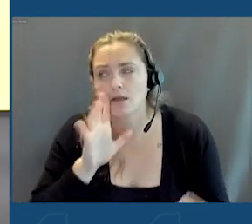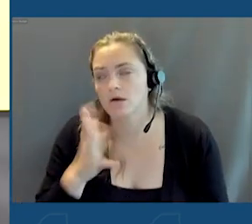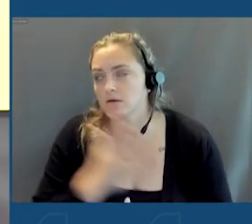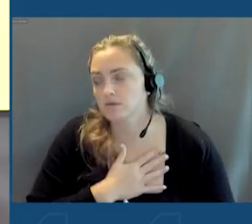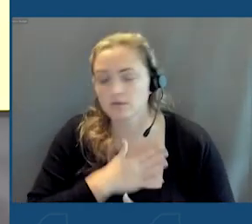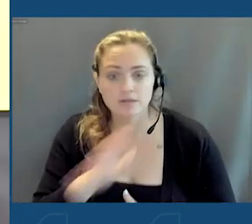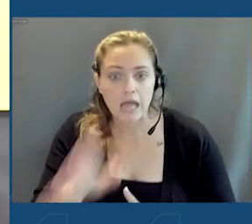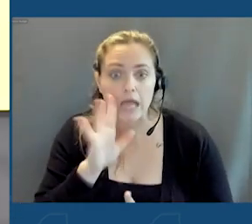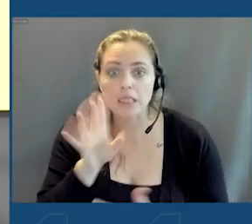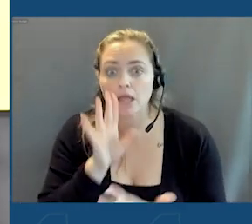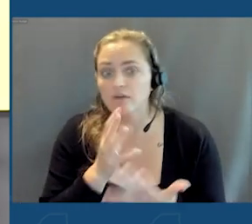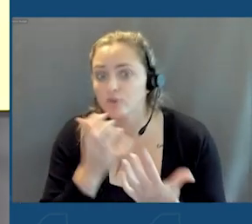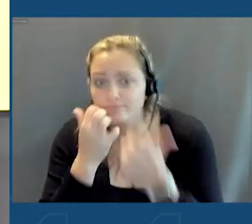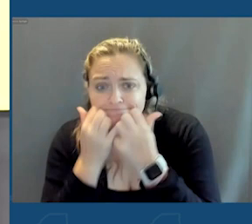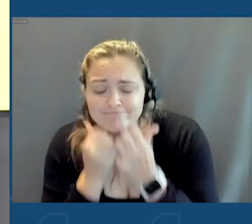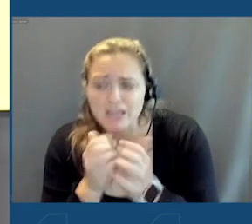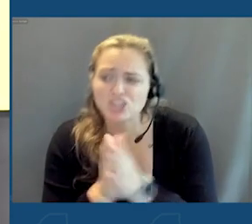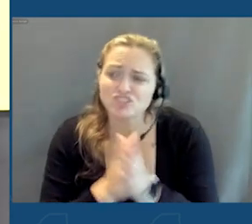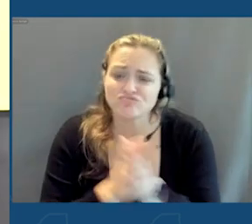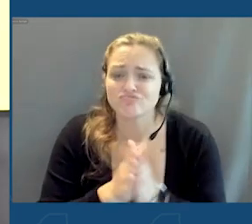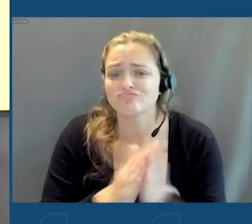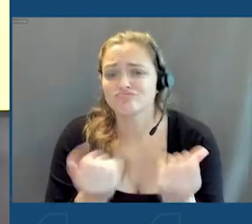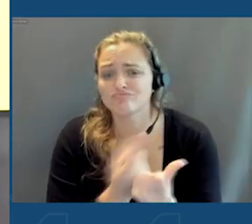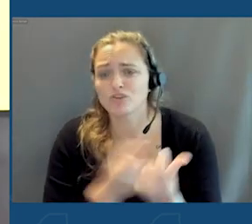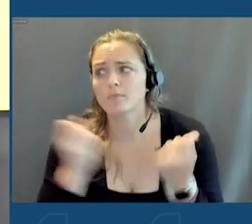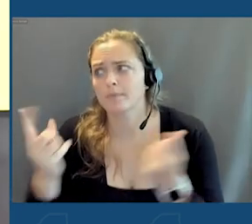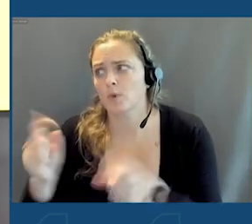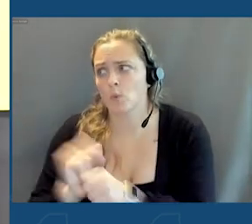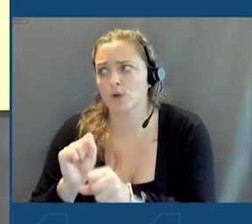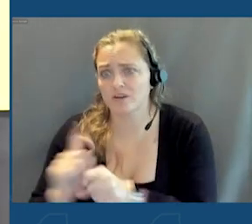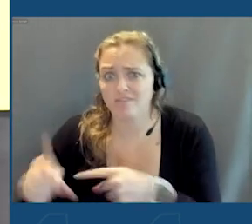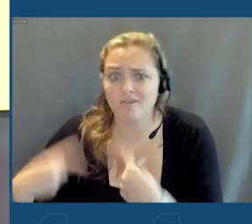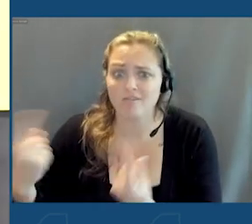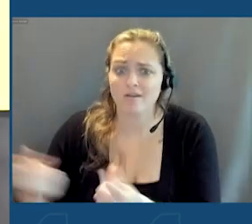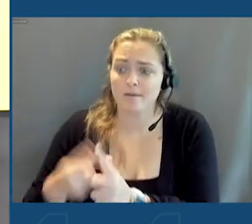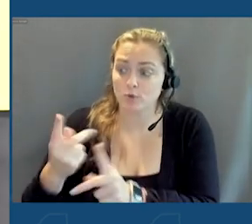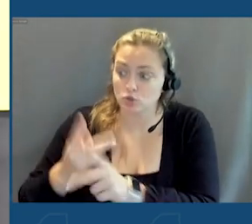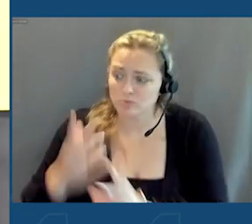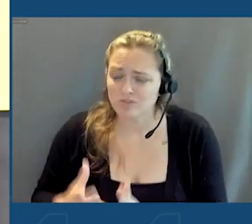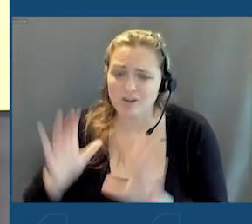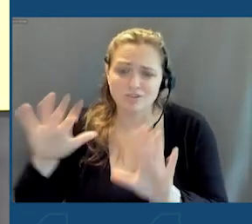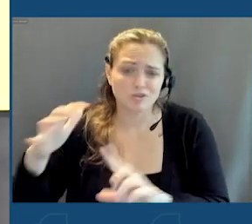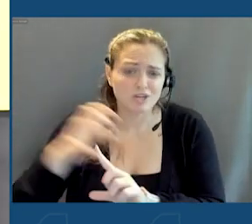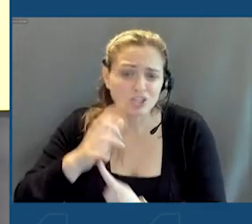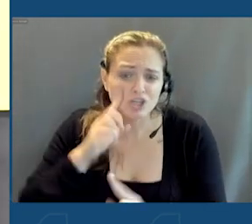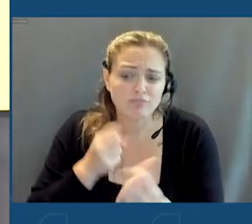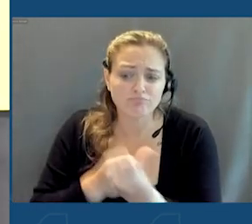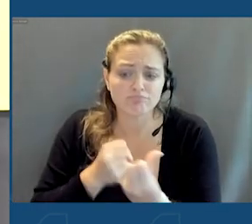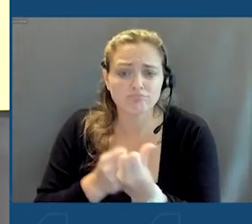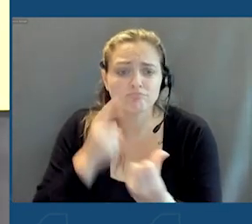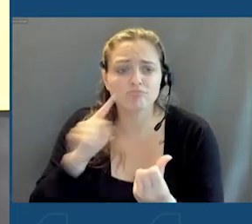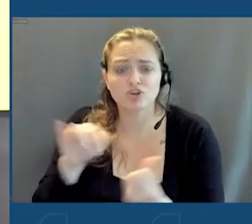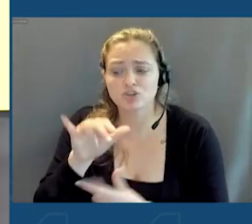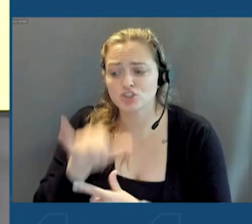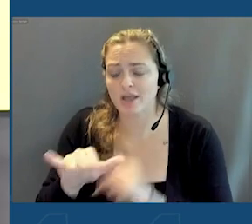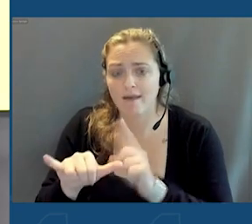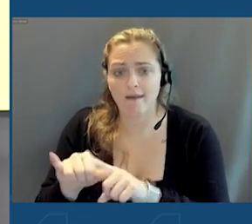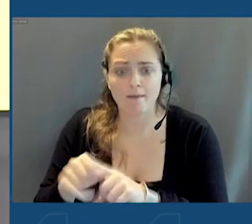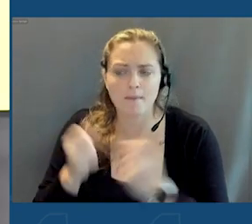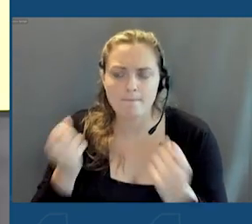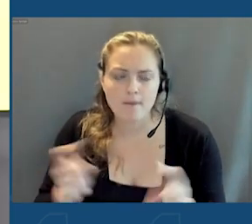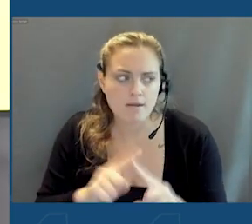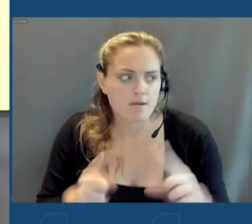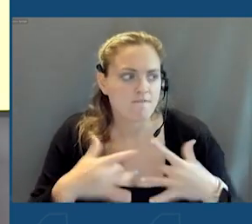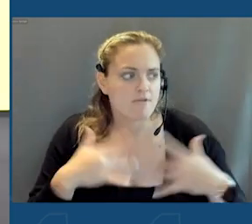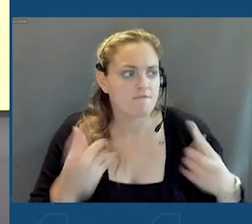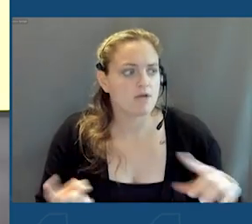passion behind what you're doing. You've been here many, many years. You have a supervisor who is a great champion for you. Jay has been at so many events with me, and he's